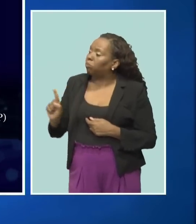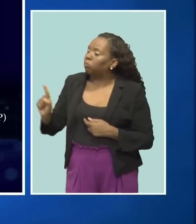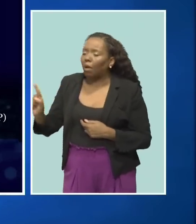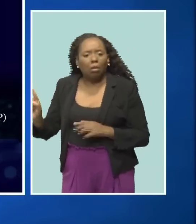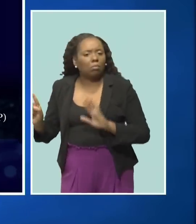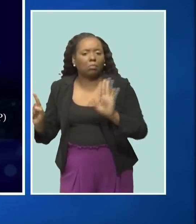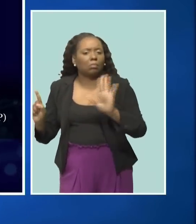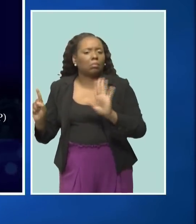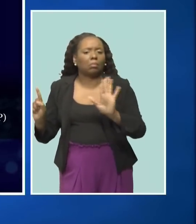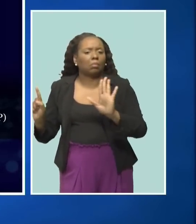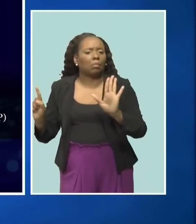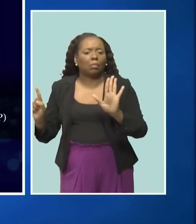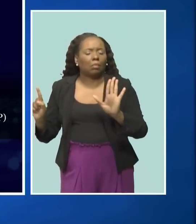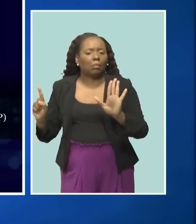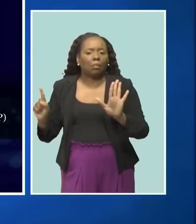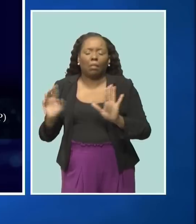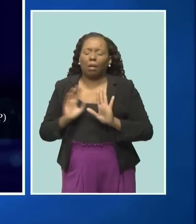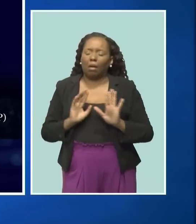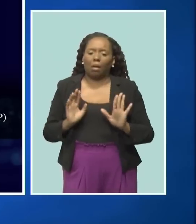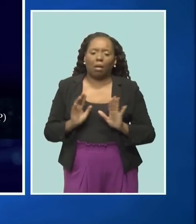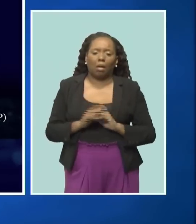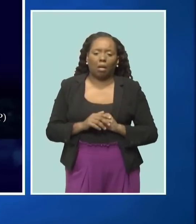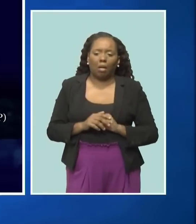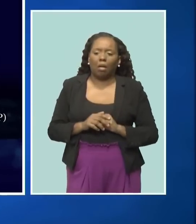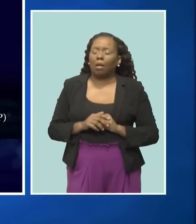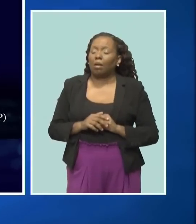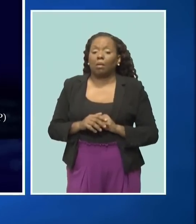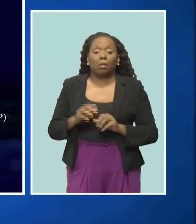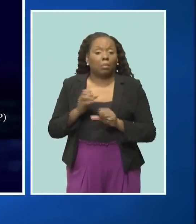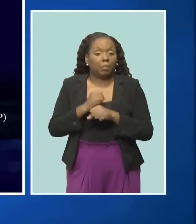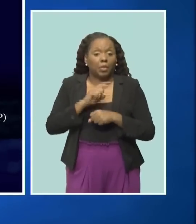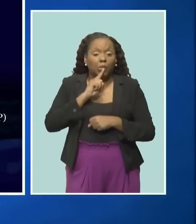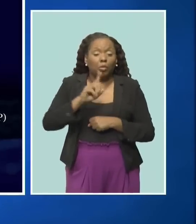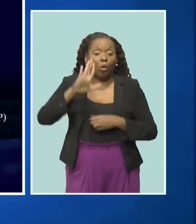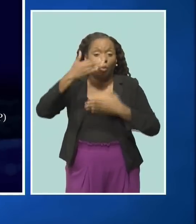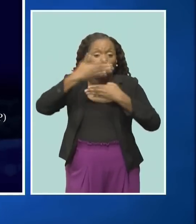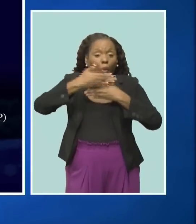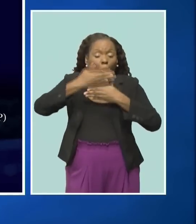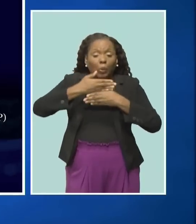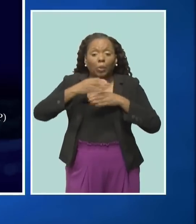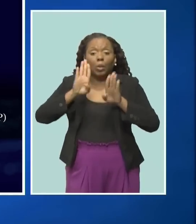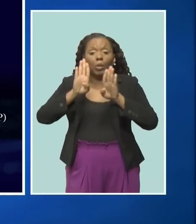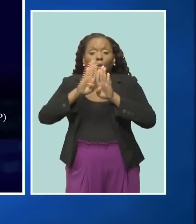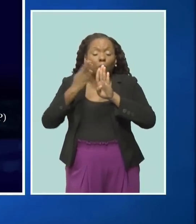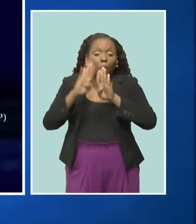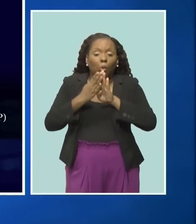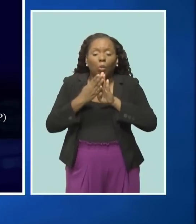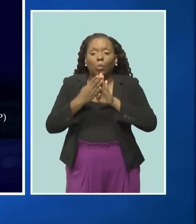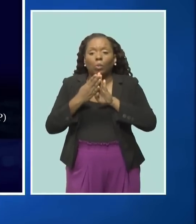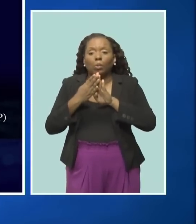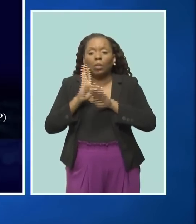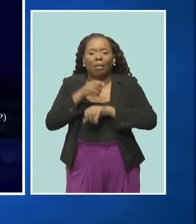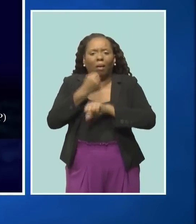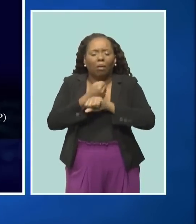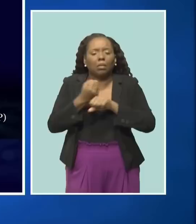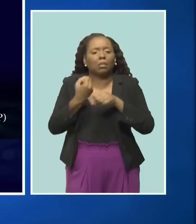someone, please check your doors, check your windows before you open your doors. And if you are indeed